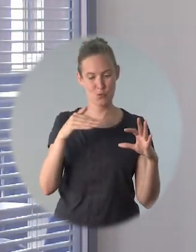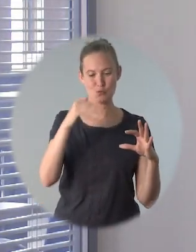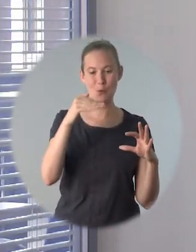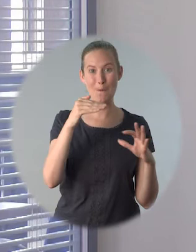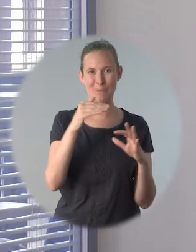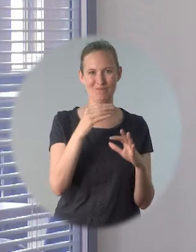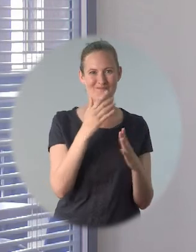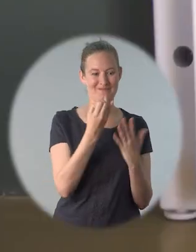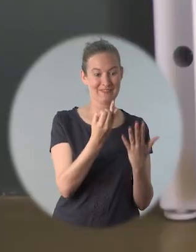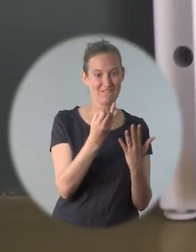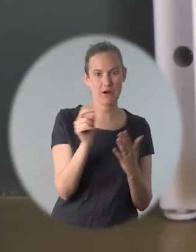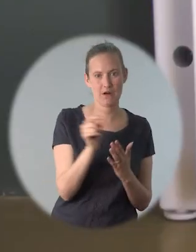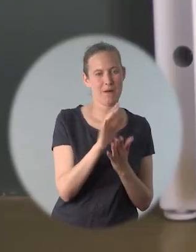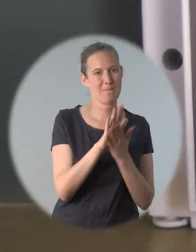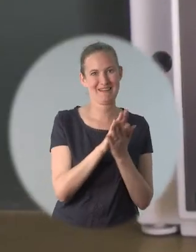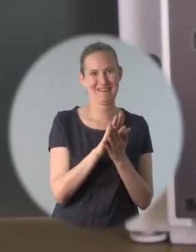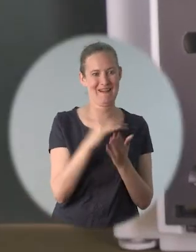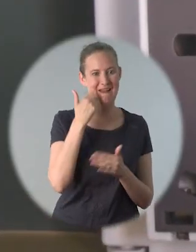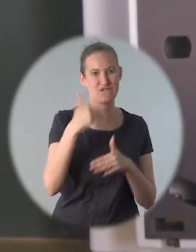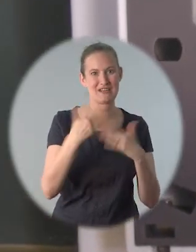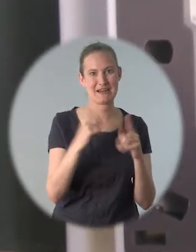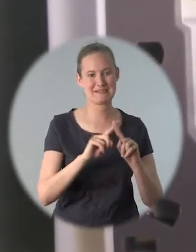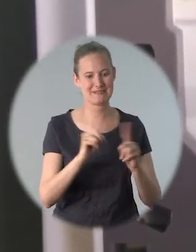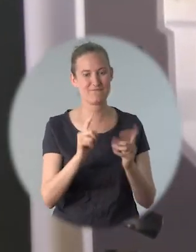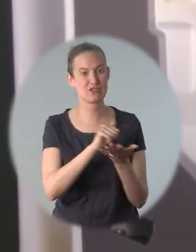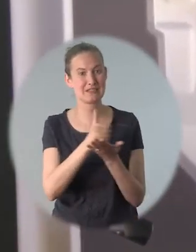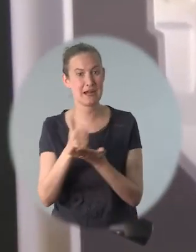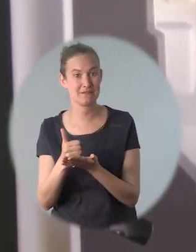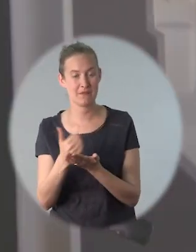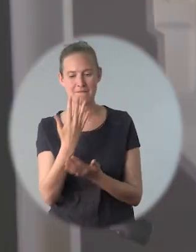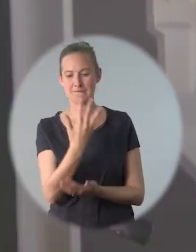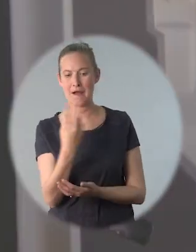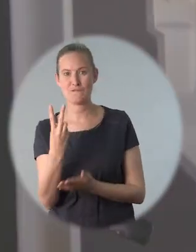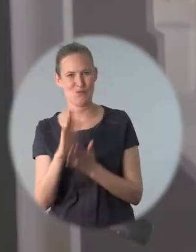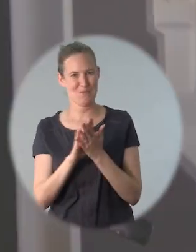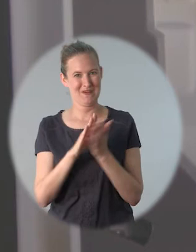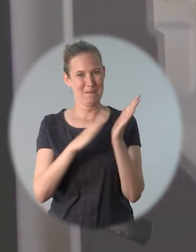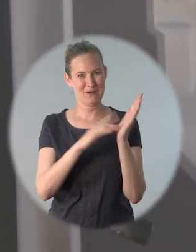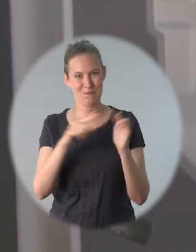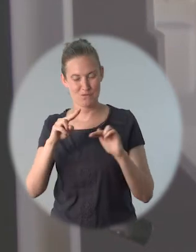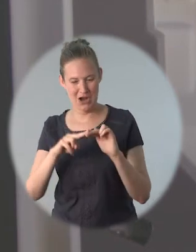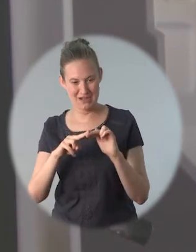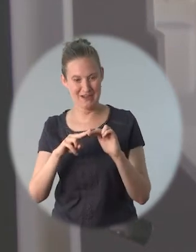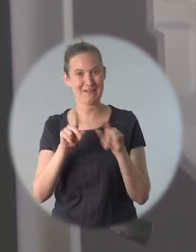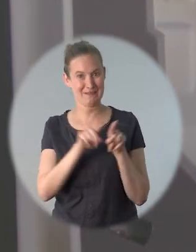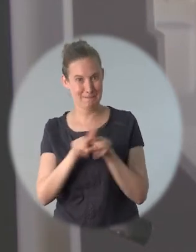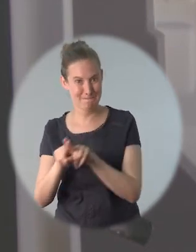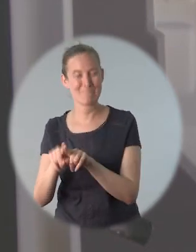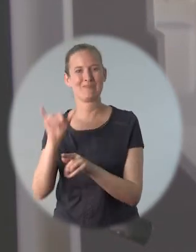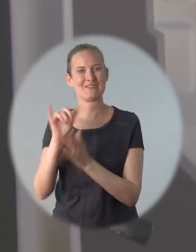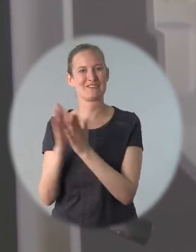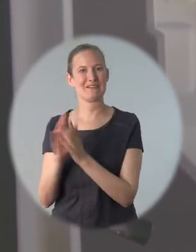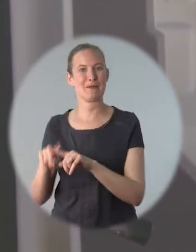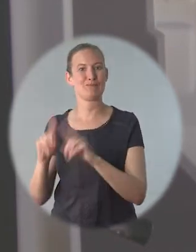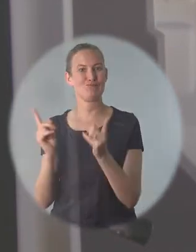jumper at the back. Seven means different settings for each day of the week. Five, two means the